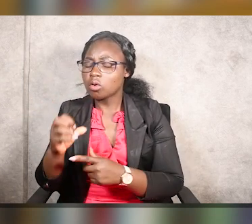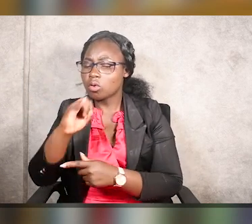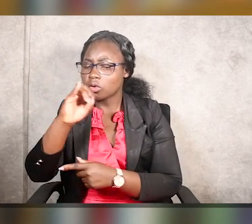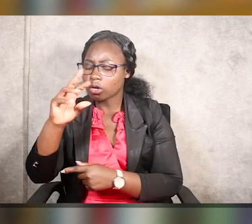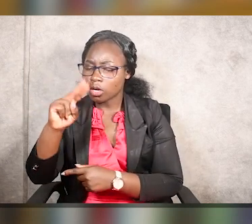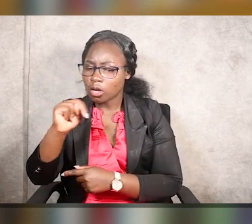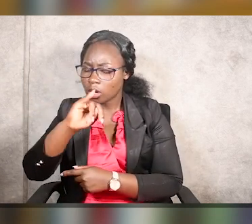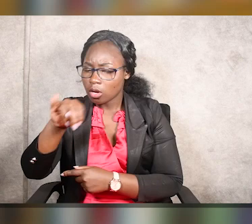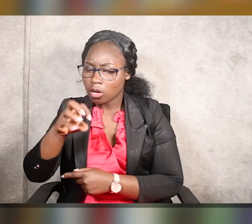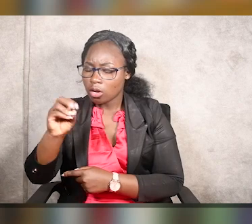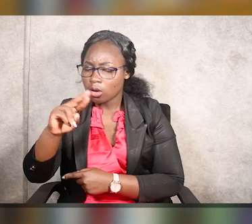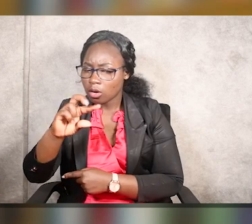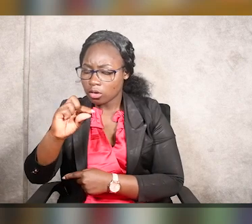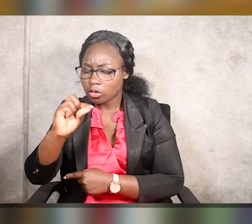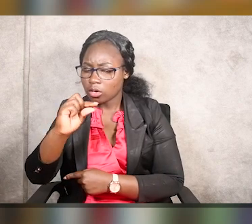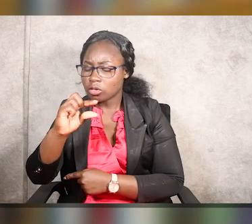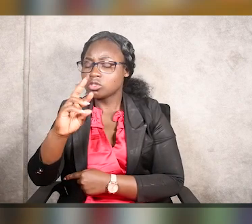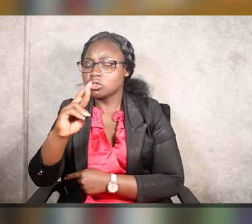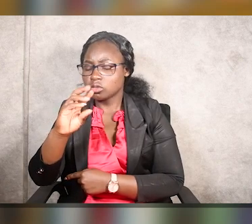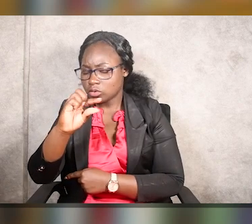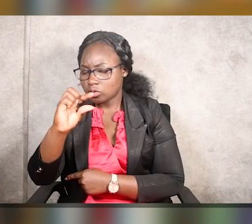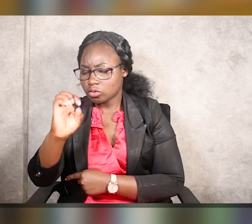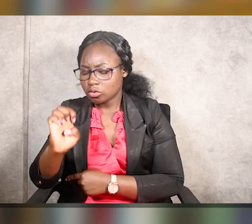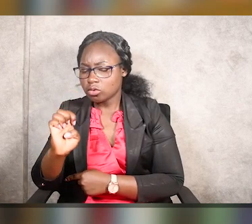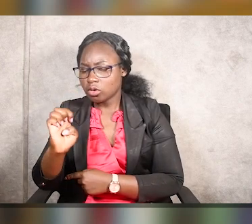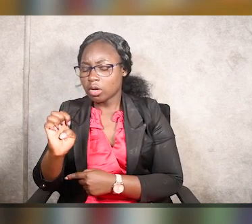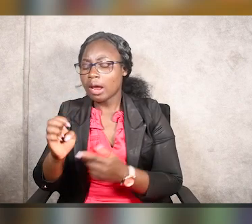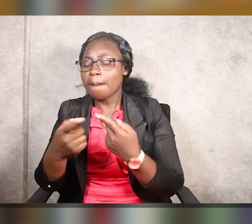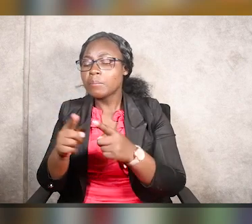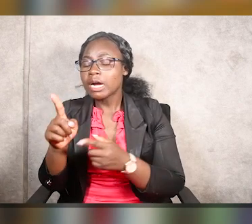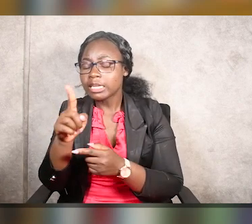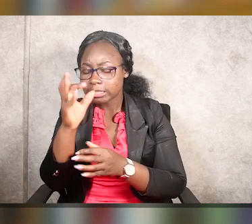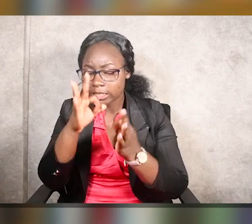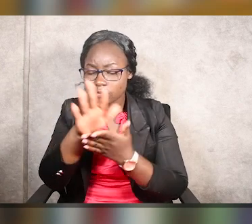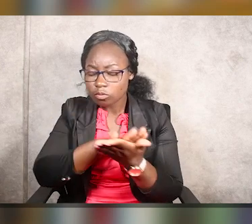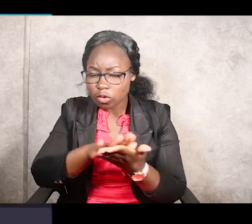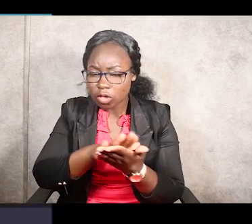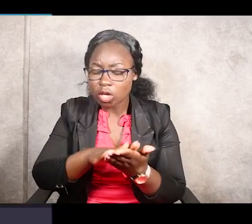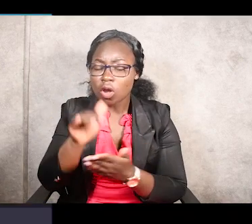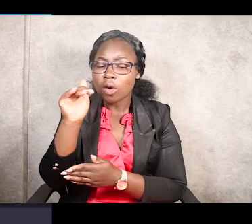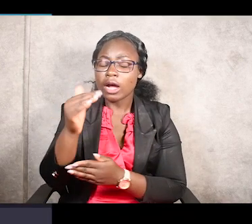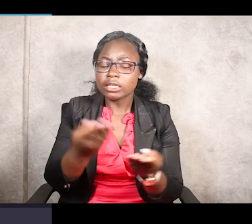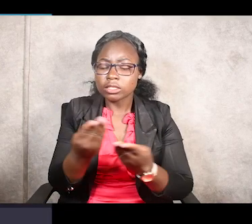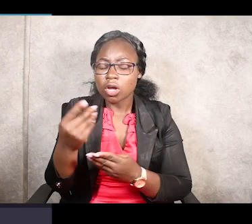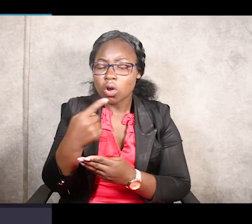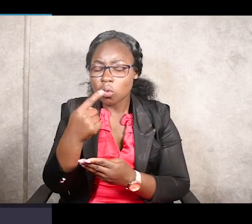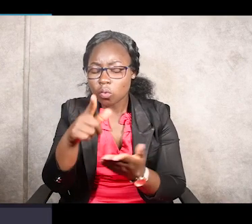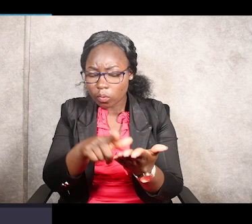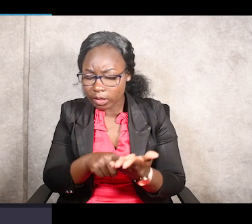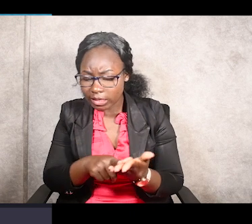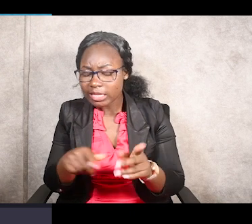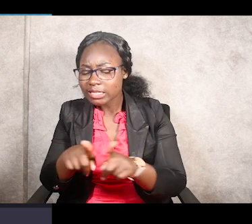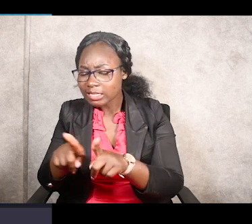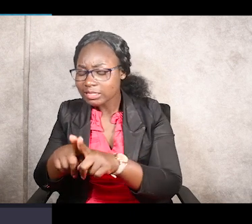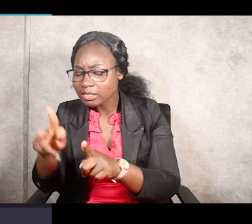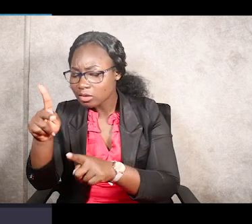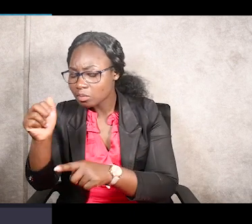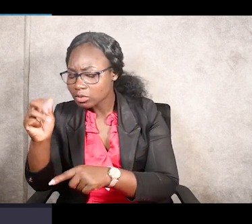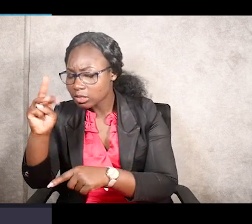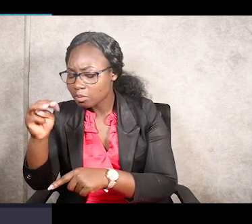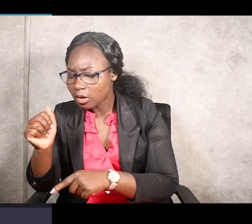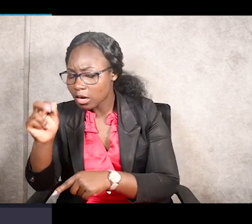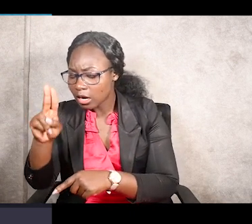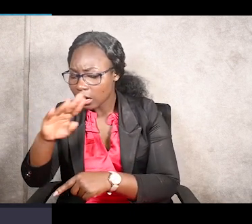money. But basically, if you ask a business who lent them money, it is still the same Kamal,